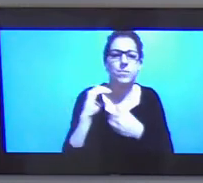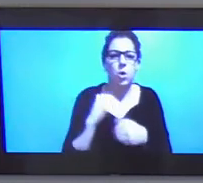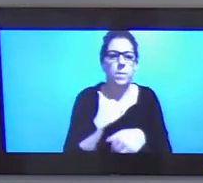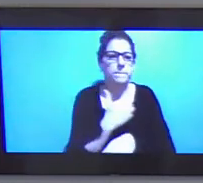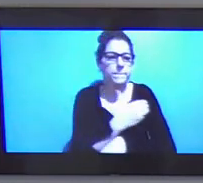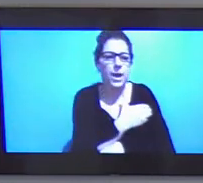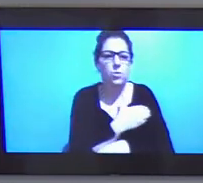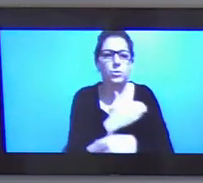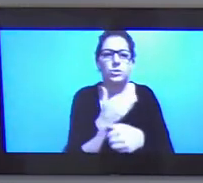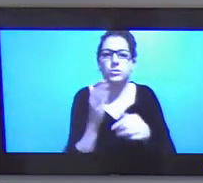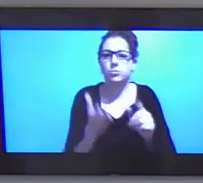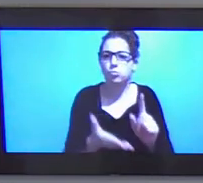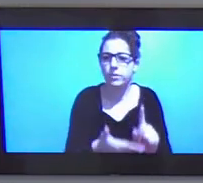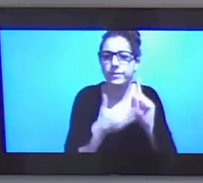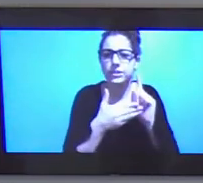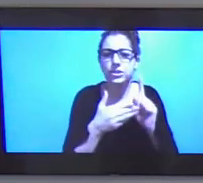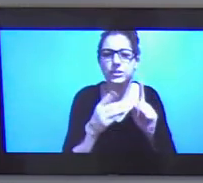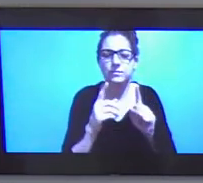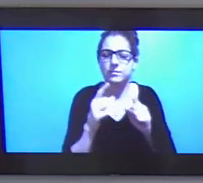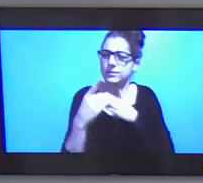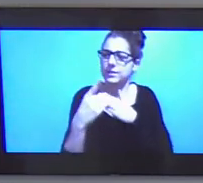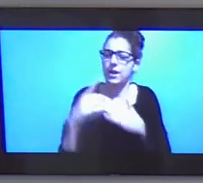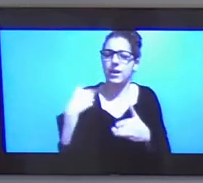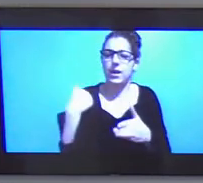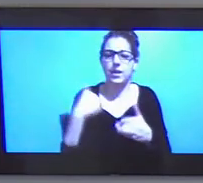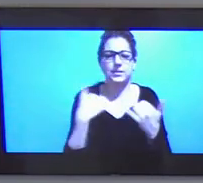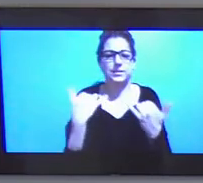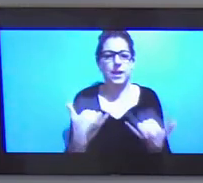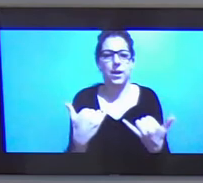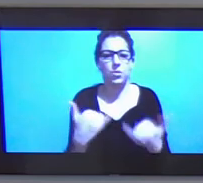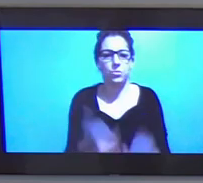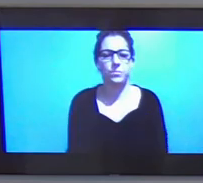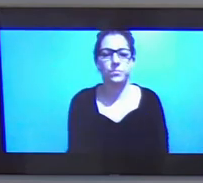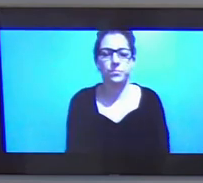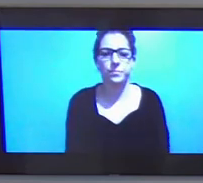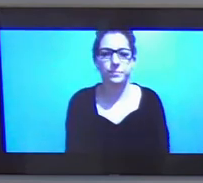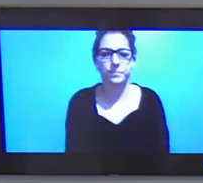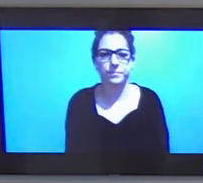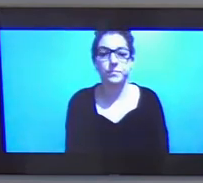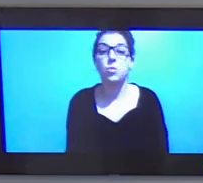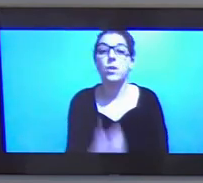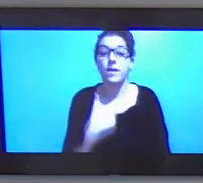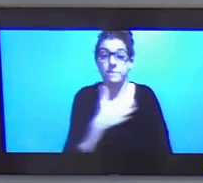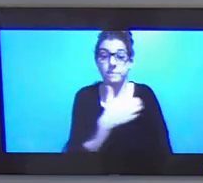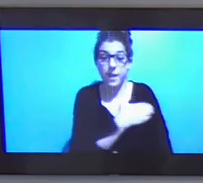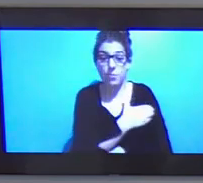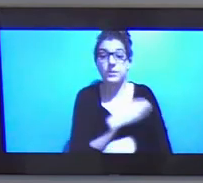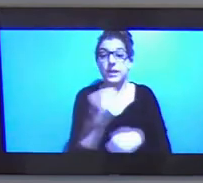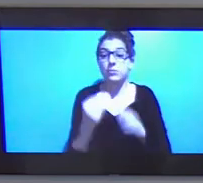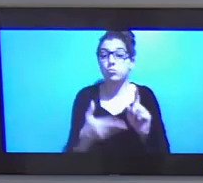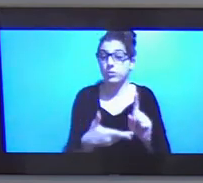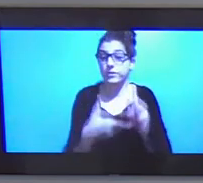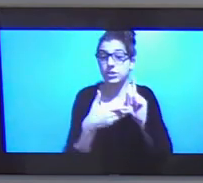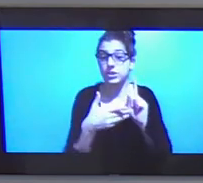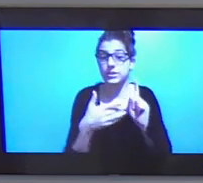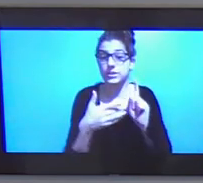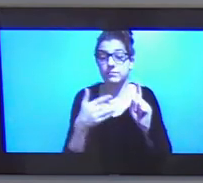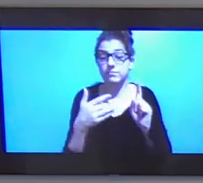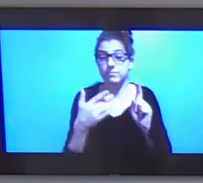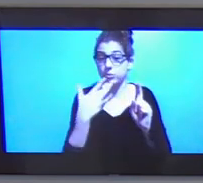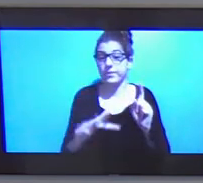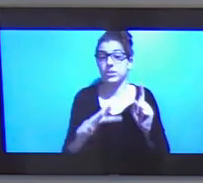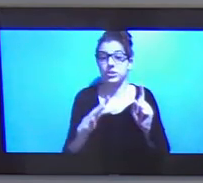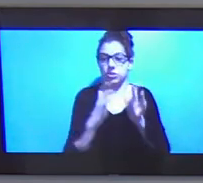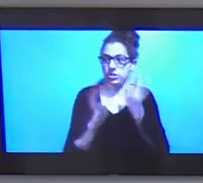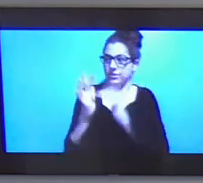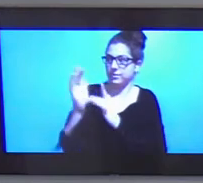privileges. Guide us now. We have powers and privileges which Jesus has entrusted